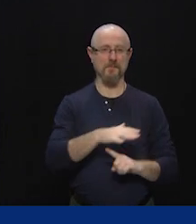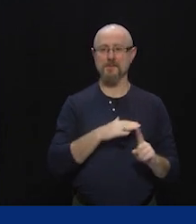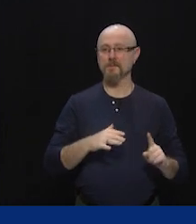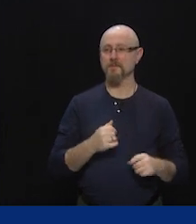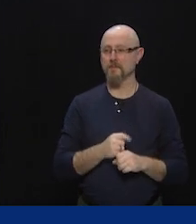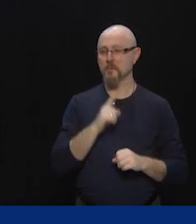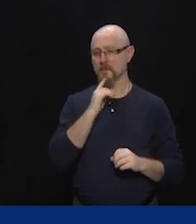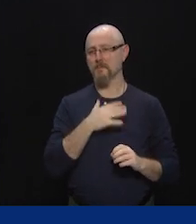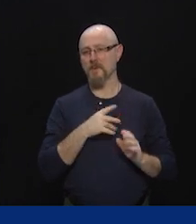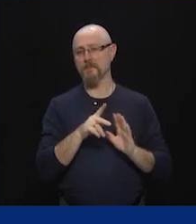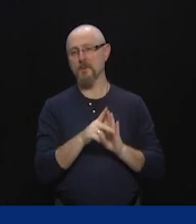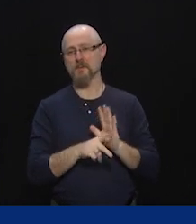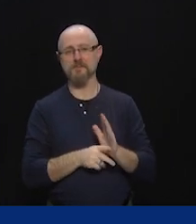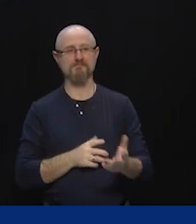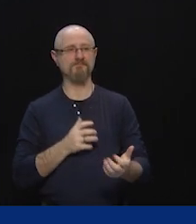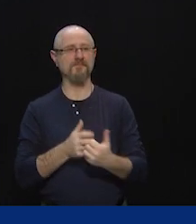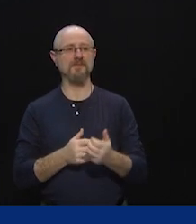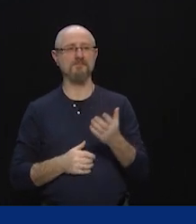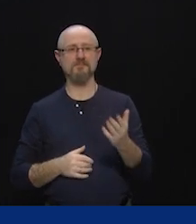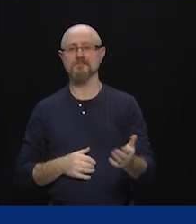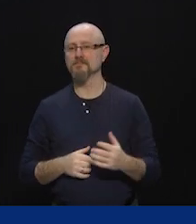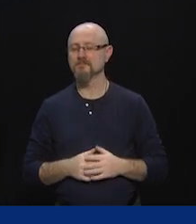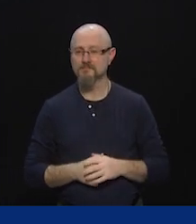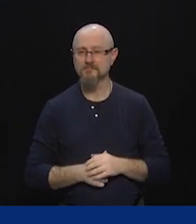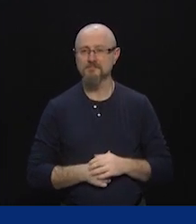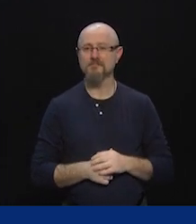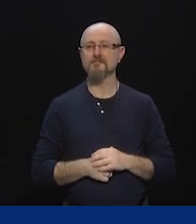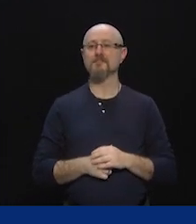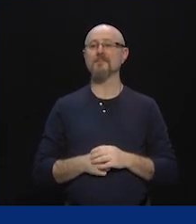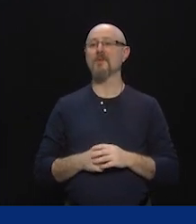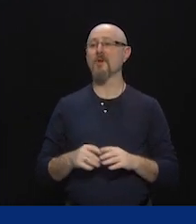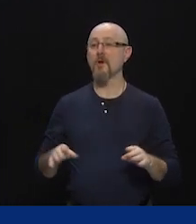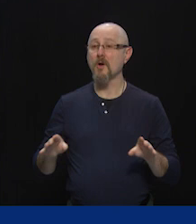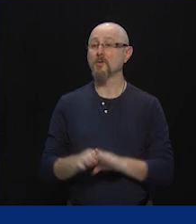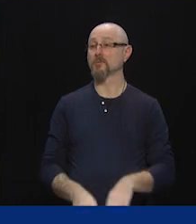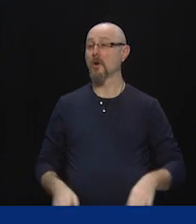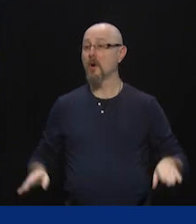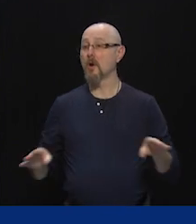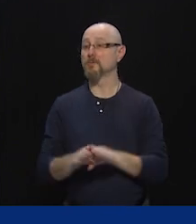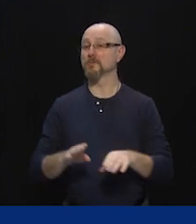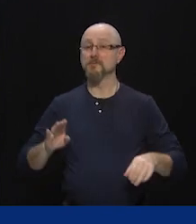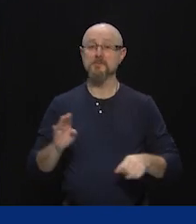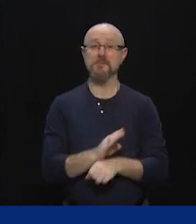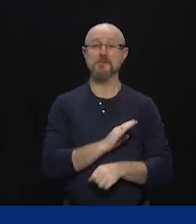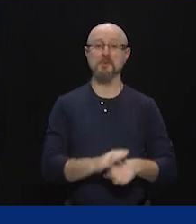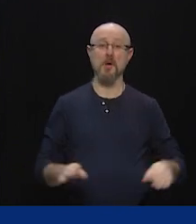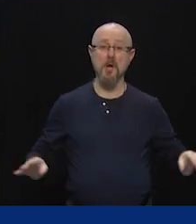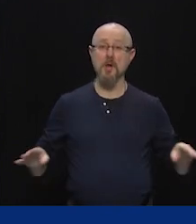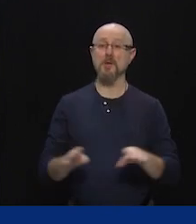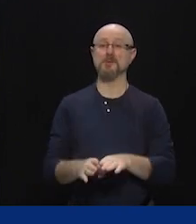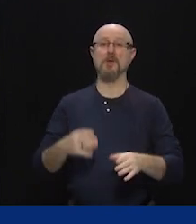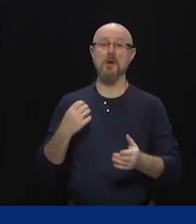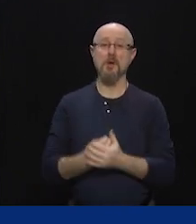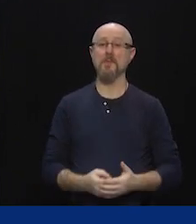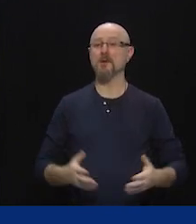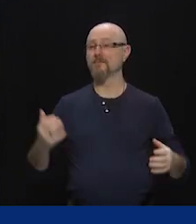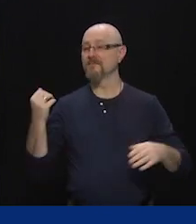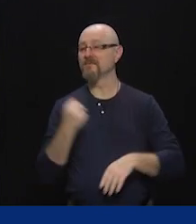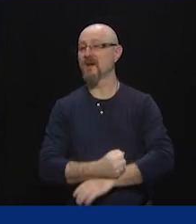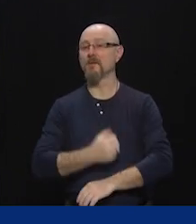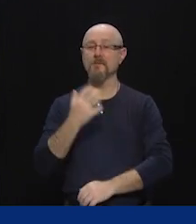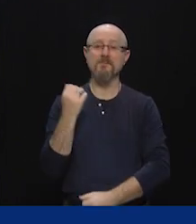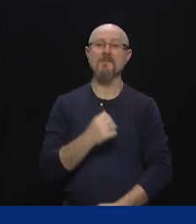have been geared toward. Not looking to do shutdowns, not looking to disrupt the economy, not looking to have any